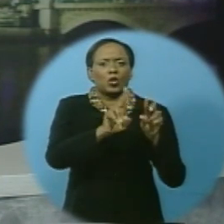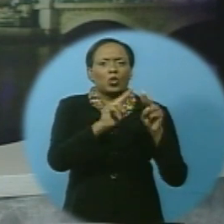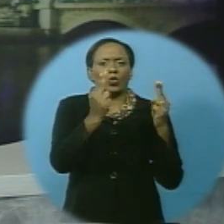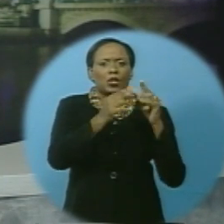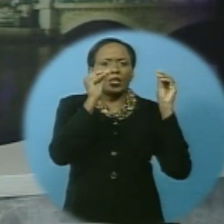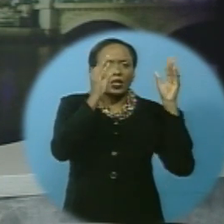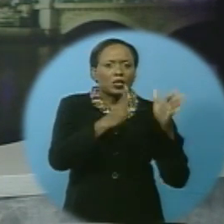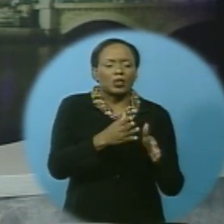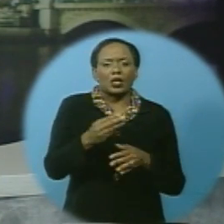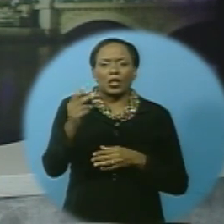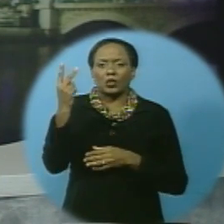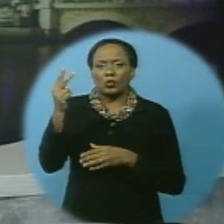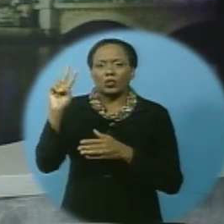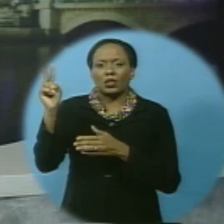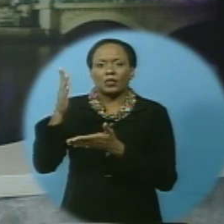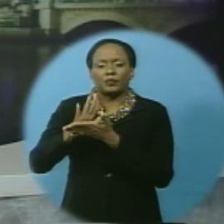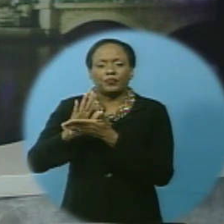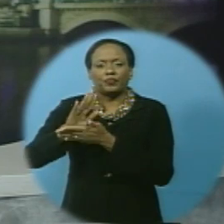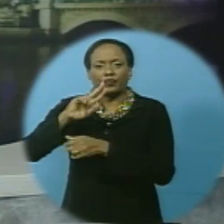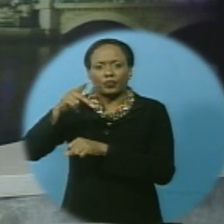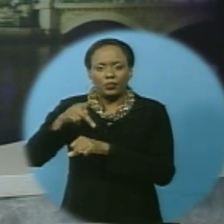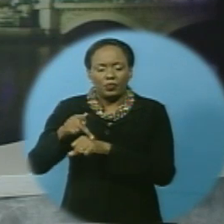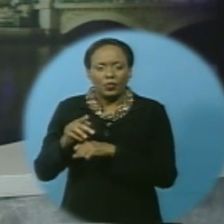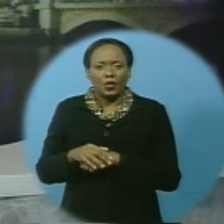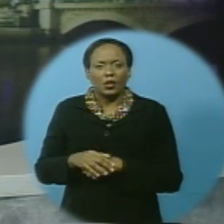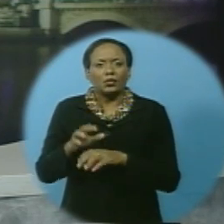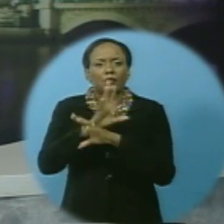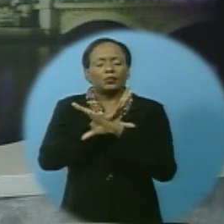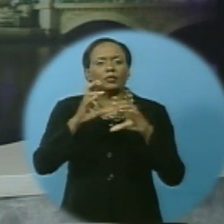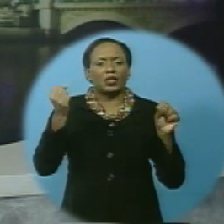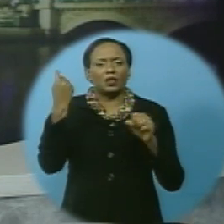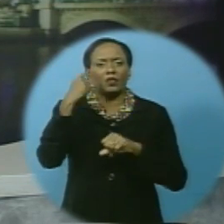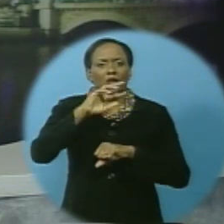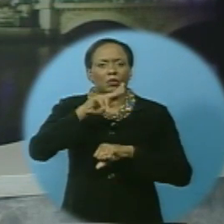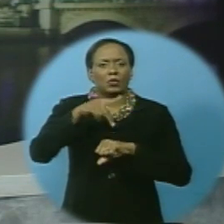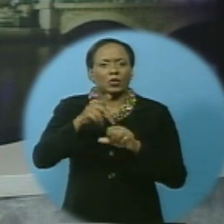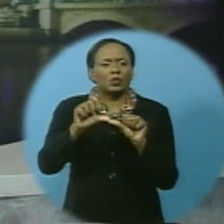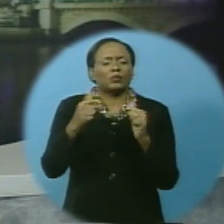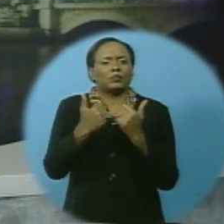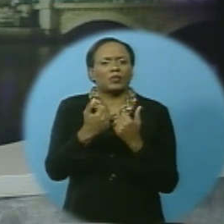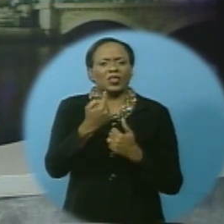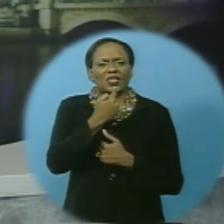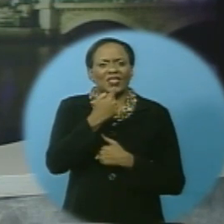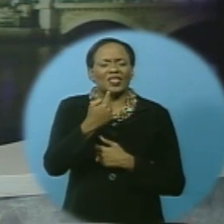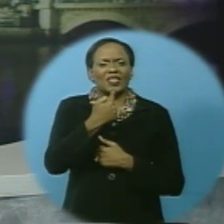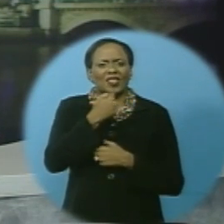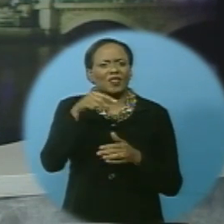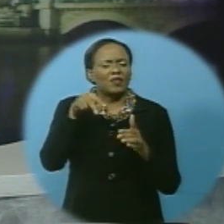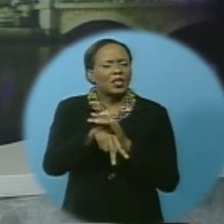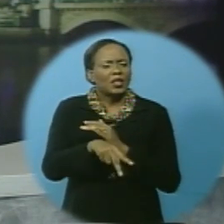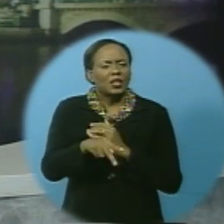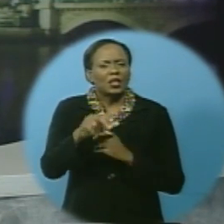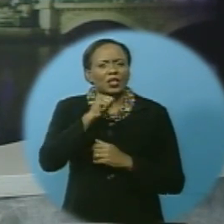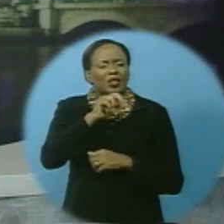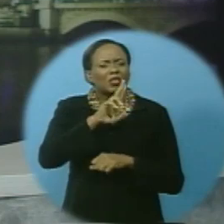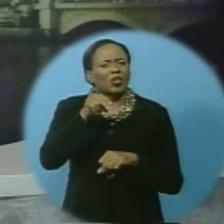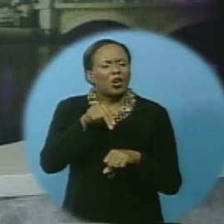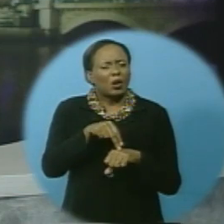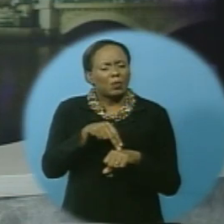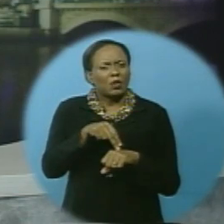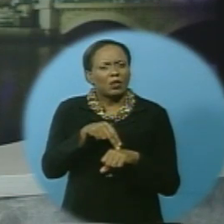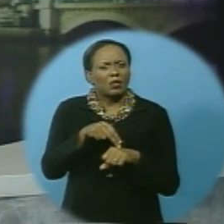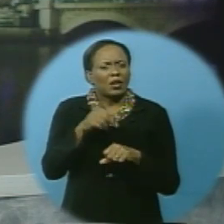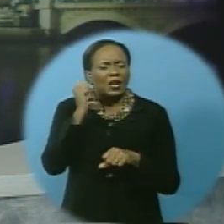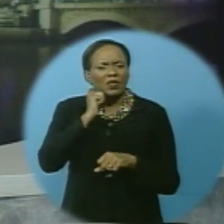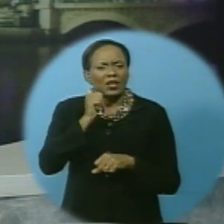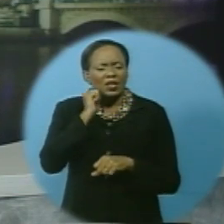two secondary school principals. President of BAPS, Veer Paris, says serious violence is not part of everyday life in